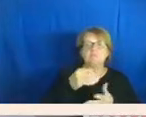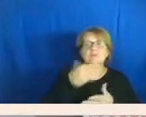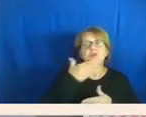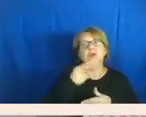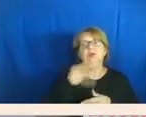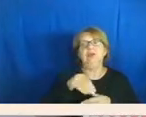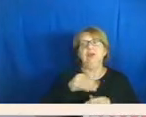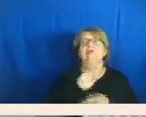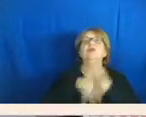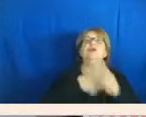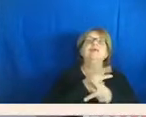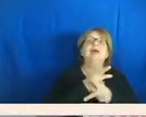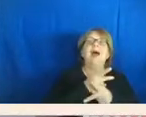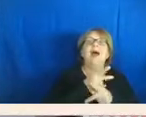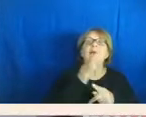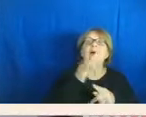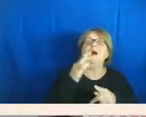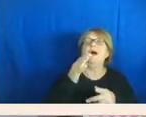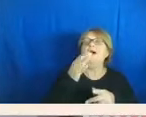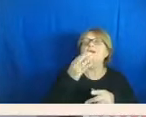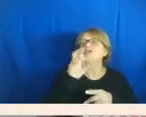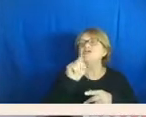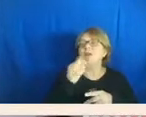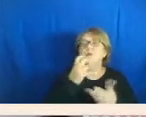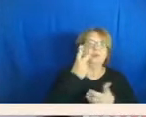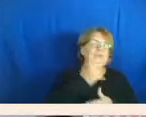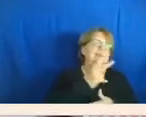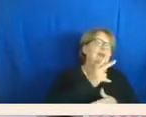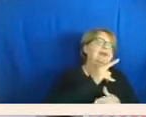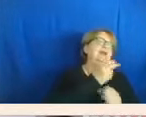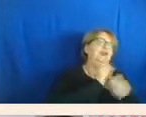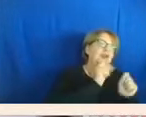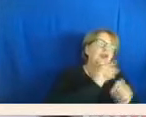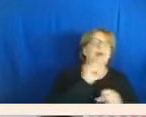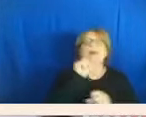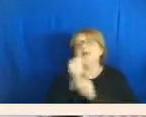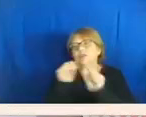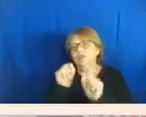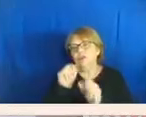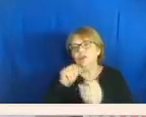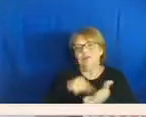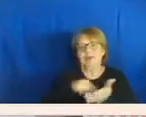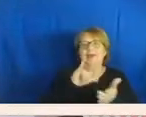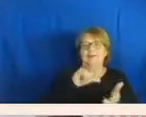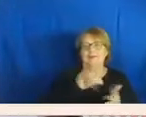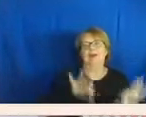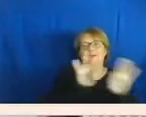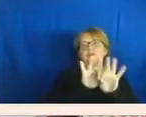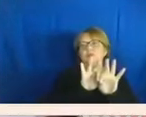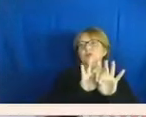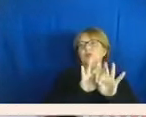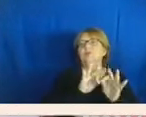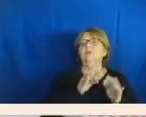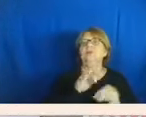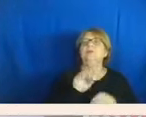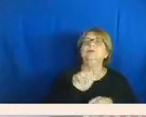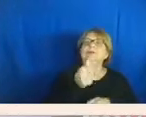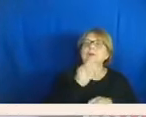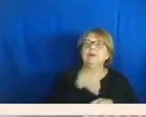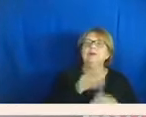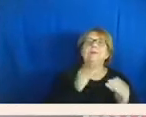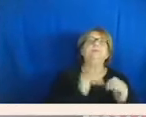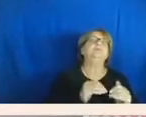see you using secured and unsecured debt. That's really important to, you know, so that's 10%. And amount of